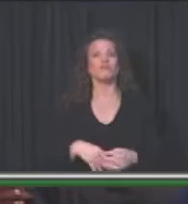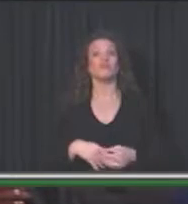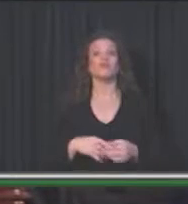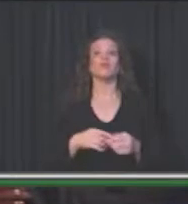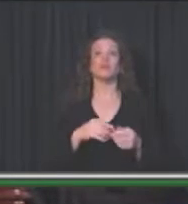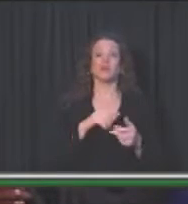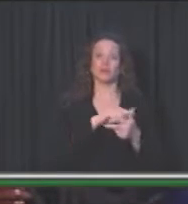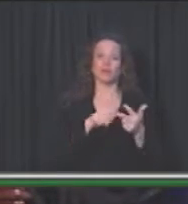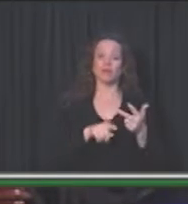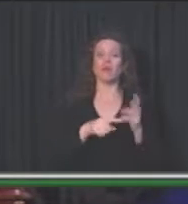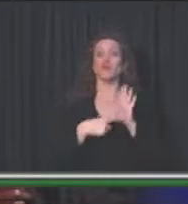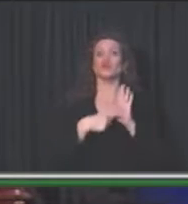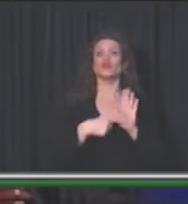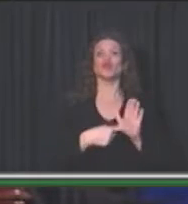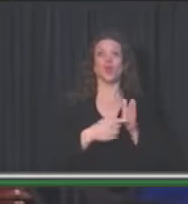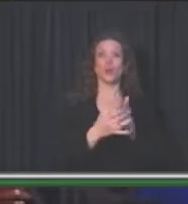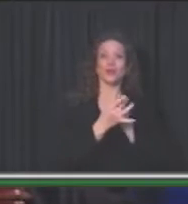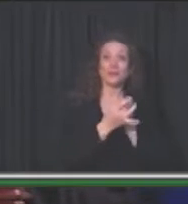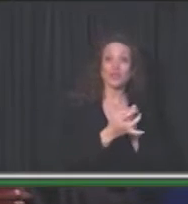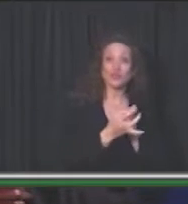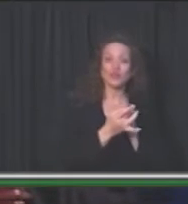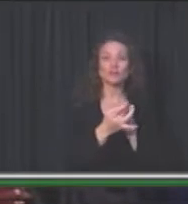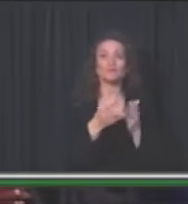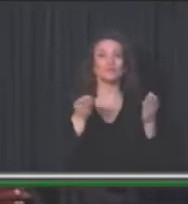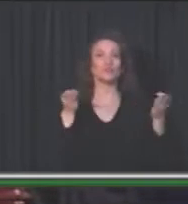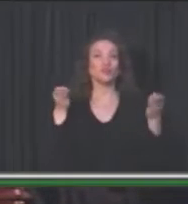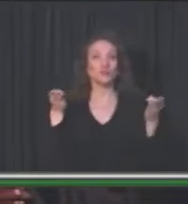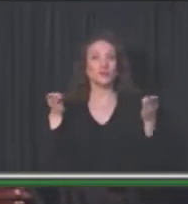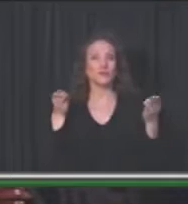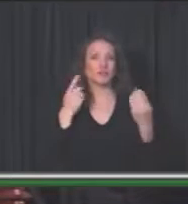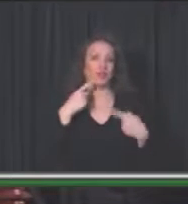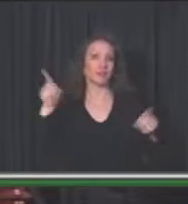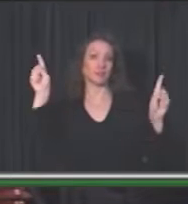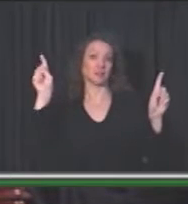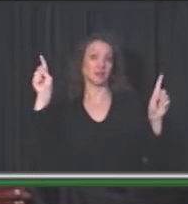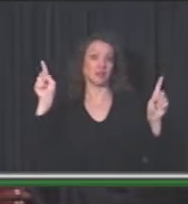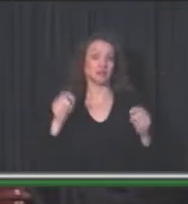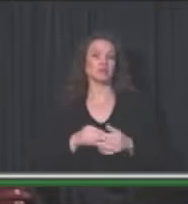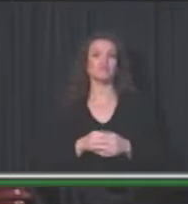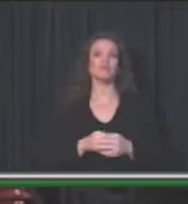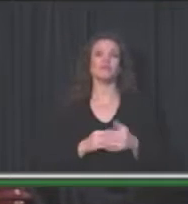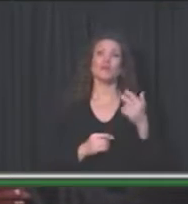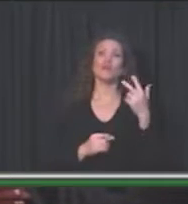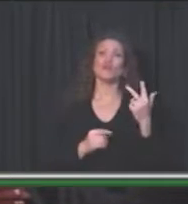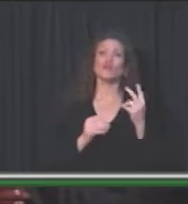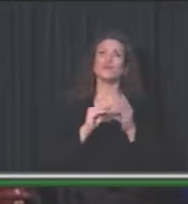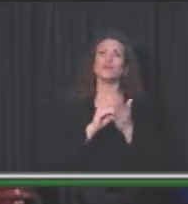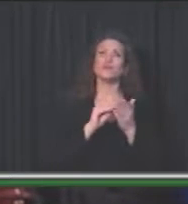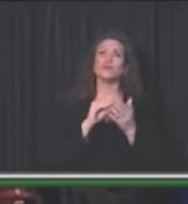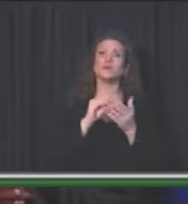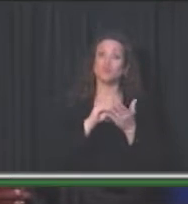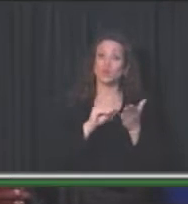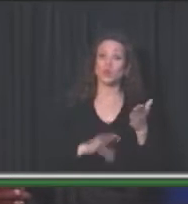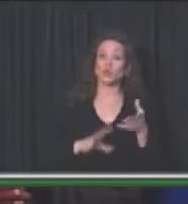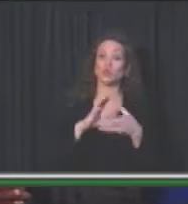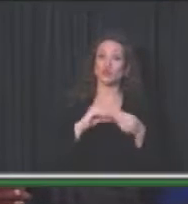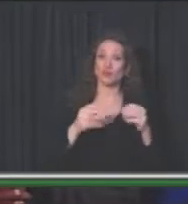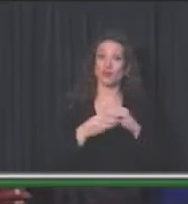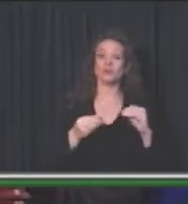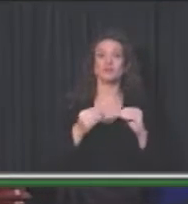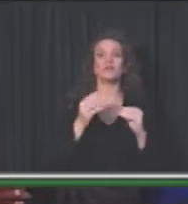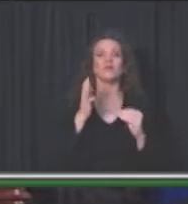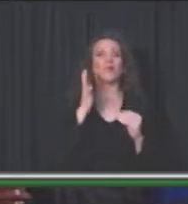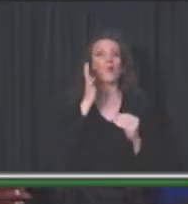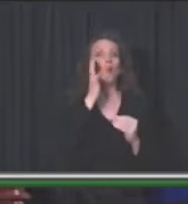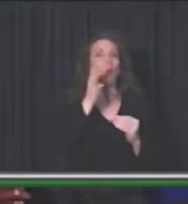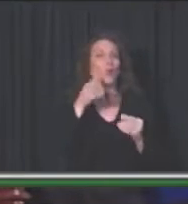leadership, service, and success. Three stories of our students that will give you a